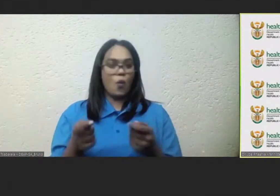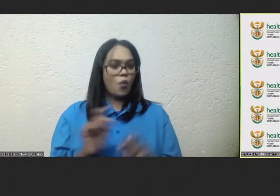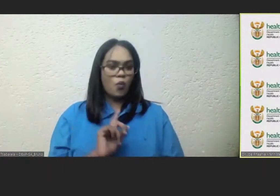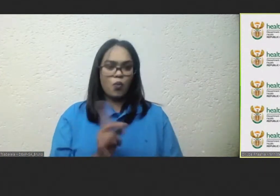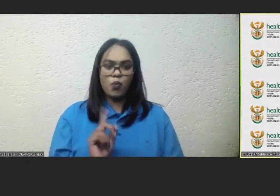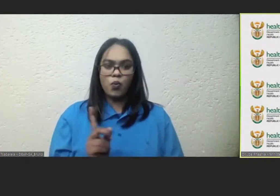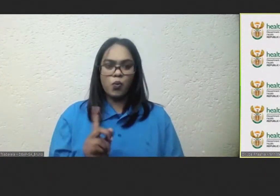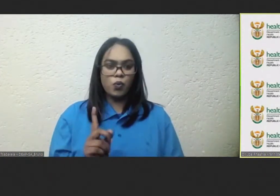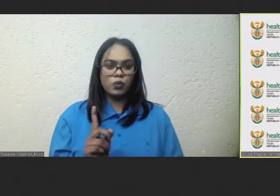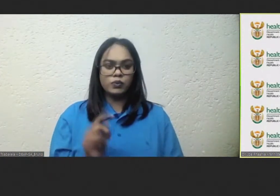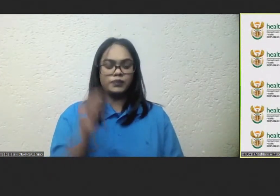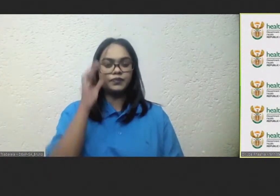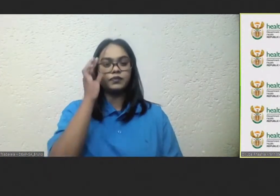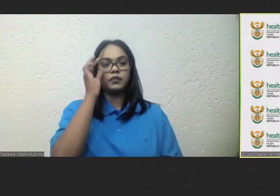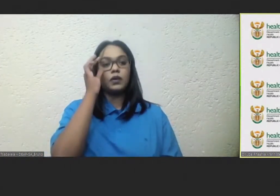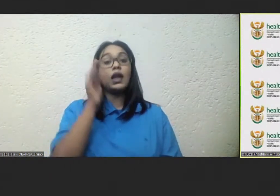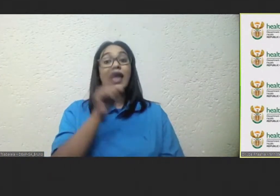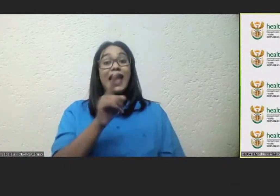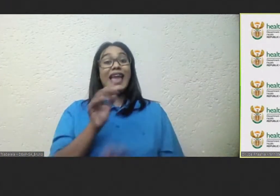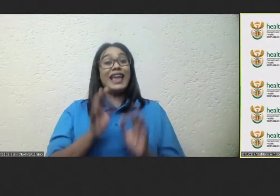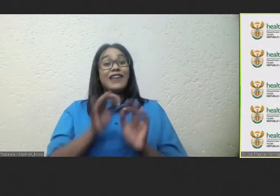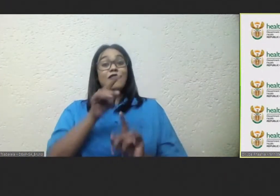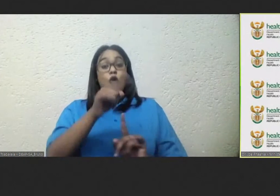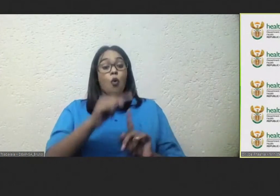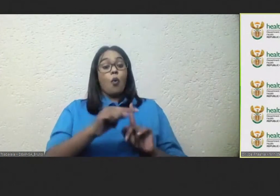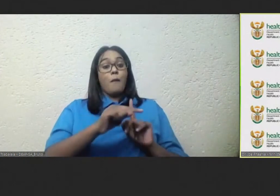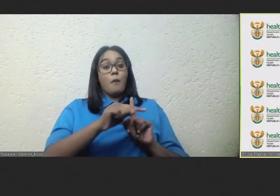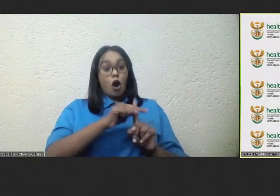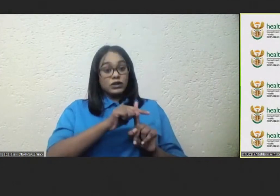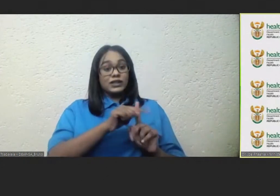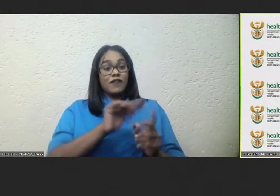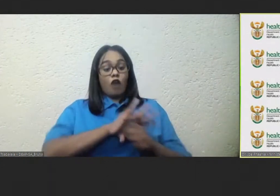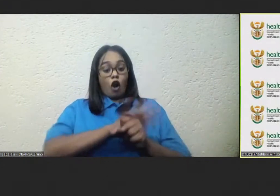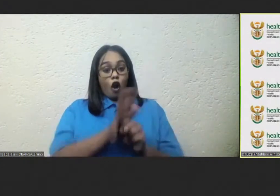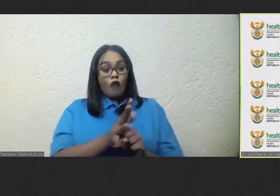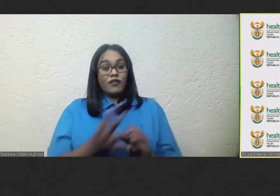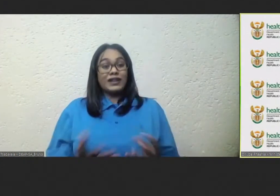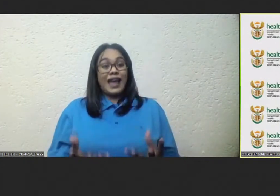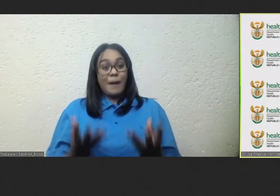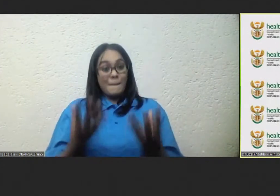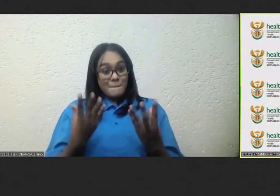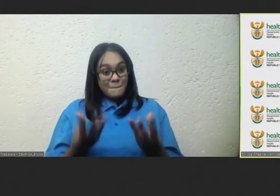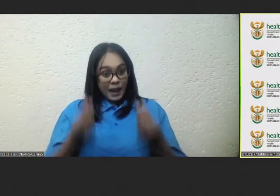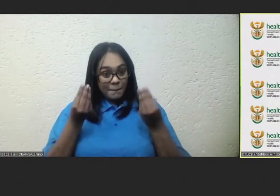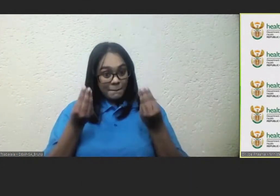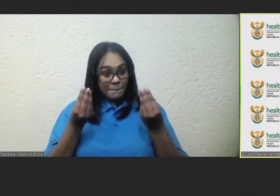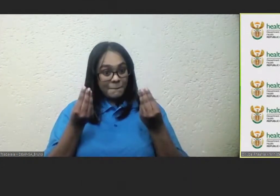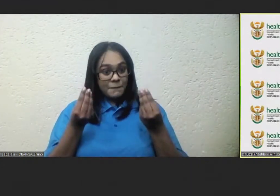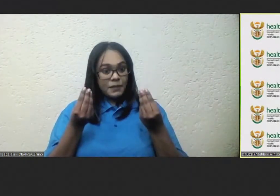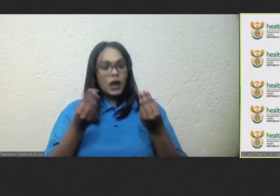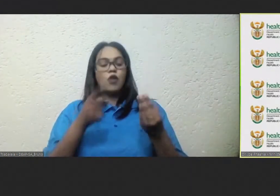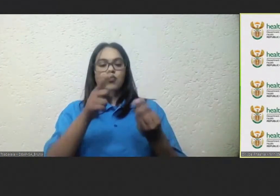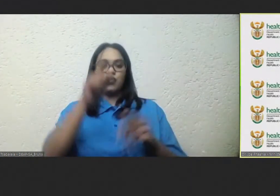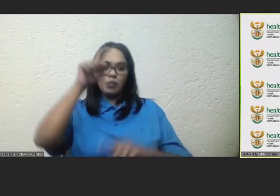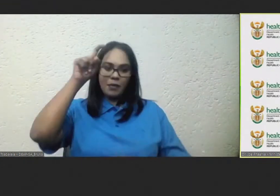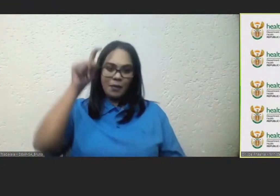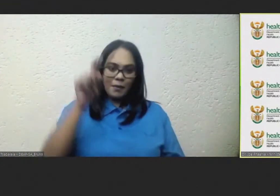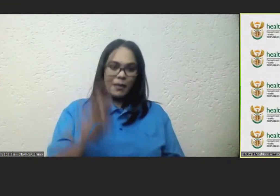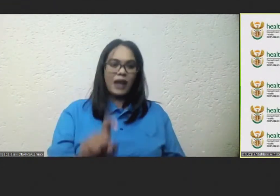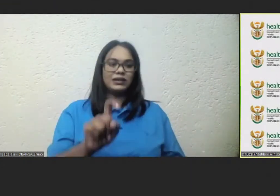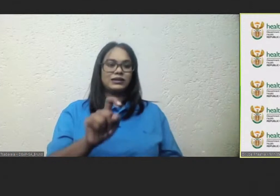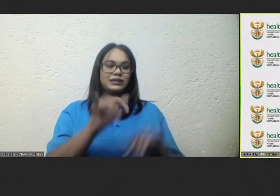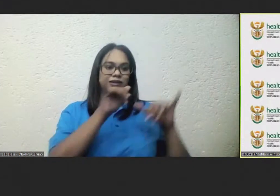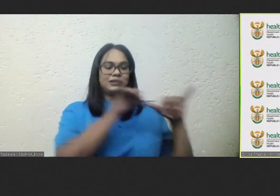you tested positive, or even when you have been a contact, until your results come, you have to keep away